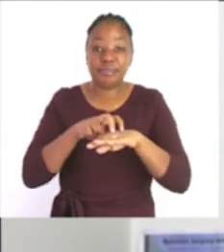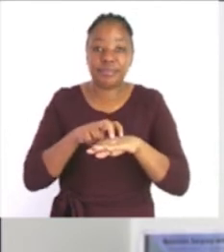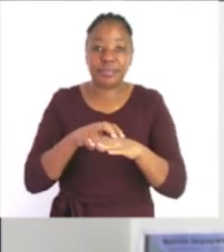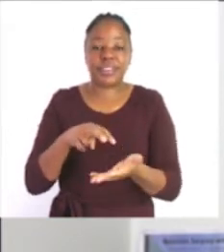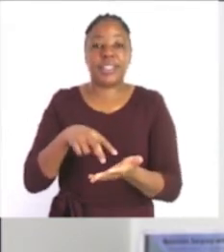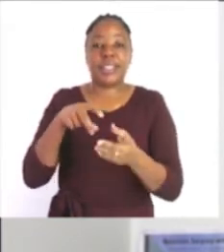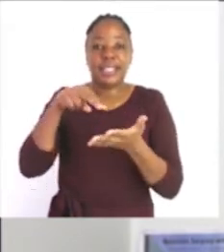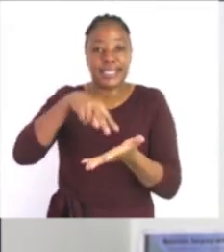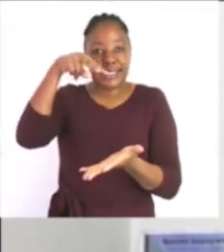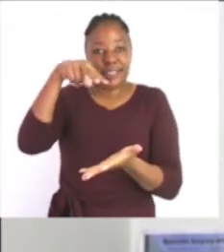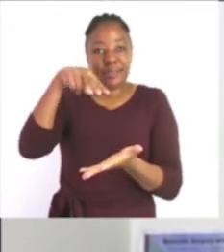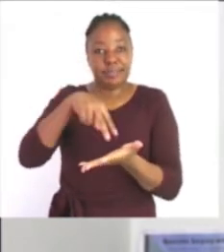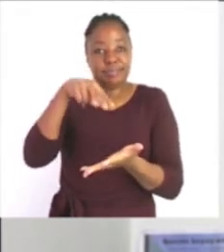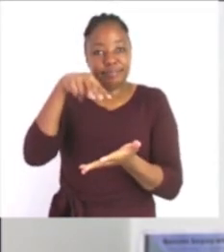jump.